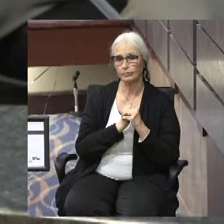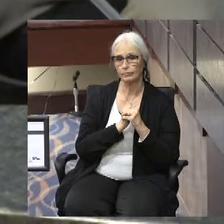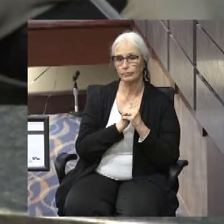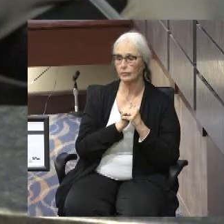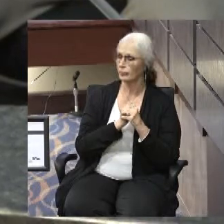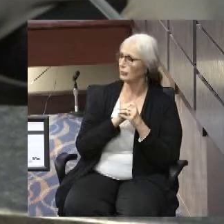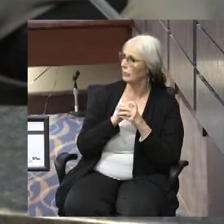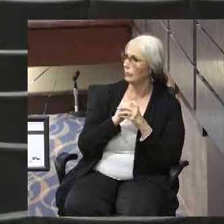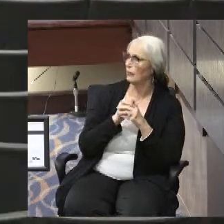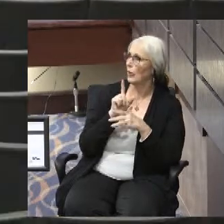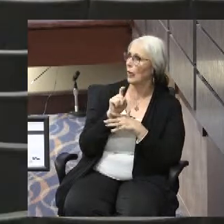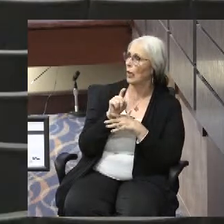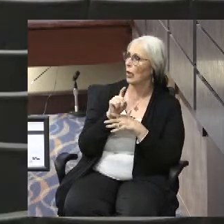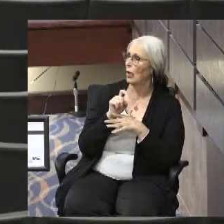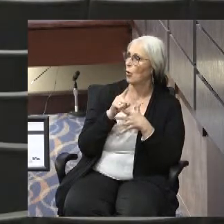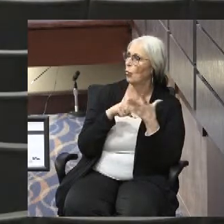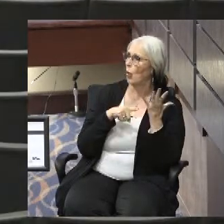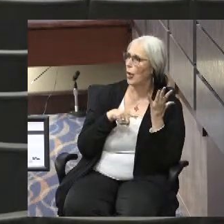the